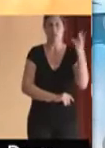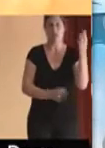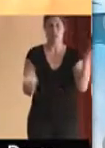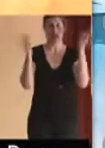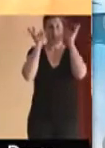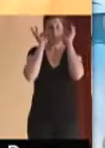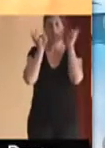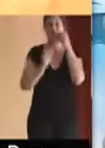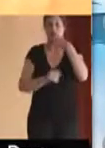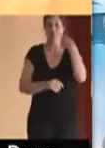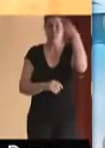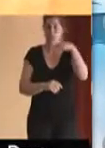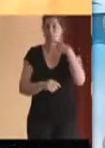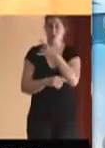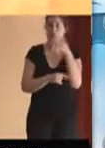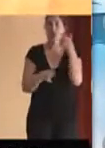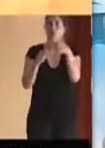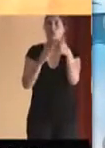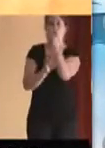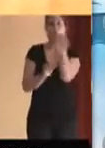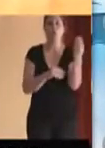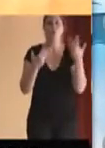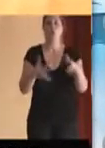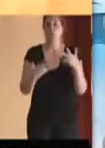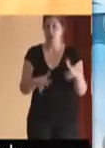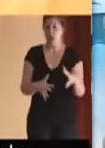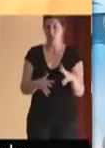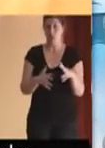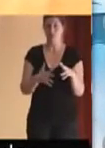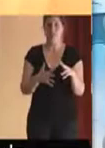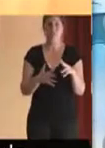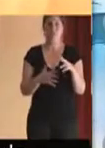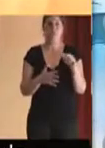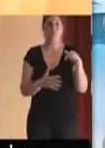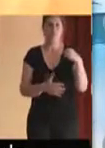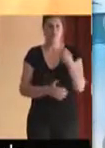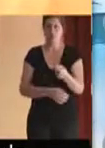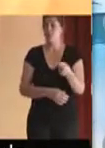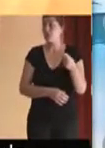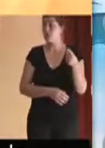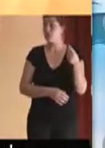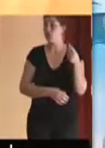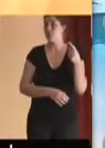improve eventually, but first you need to train your ear to know where the obstacle is.